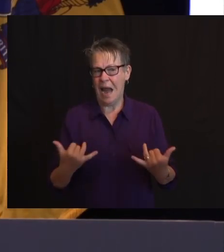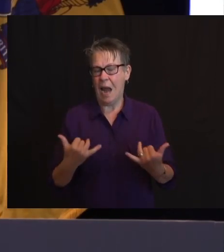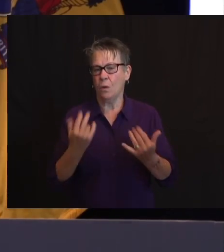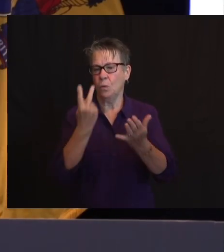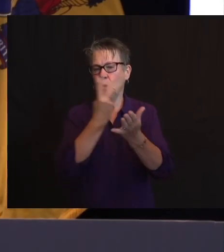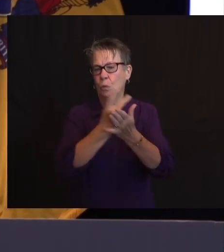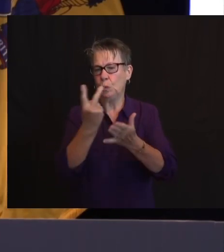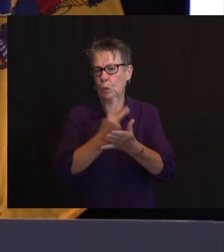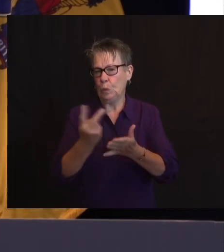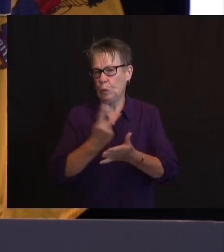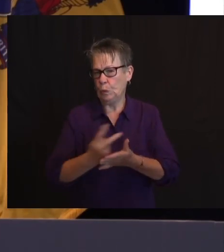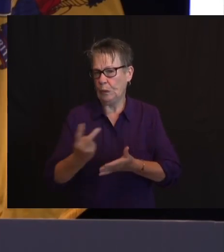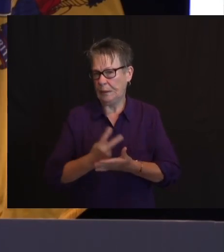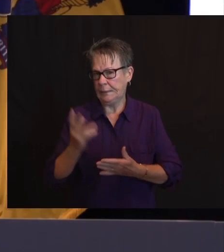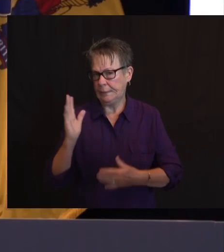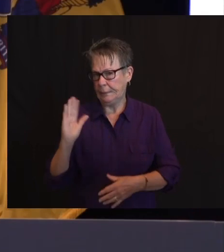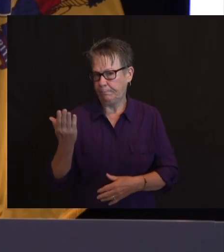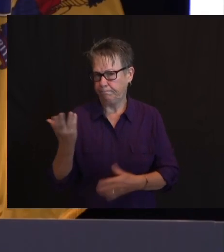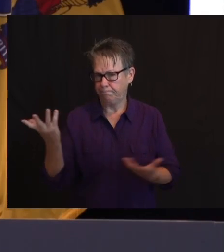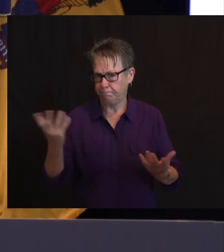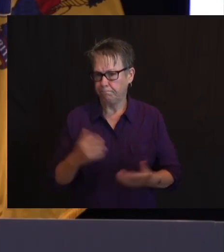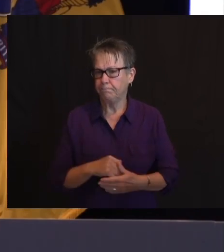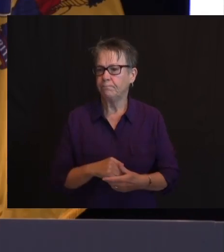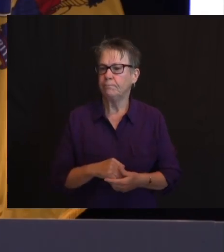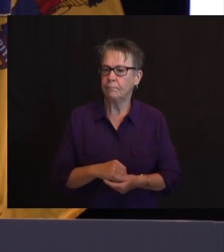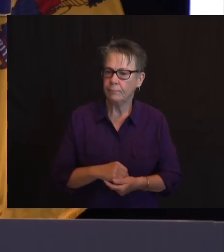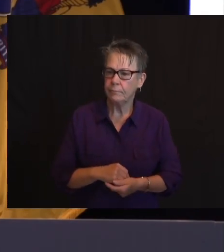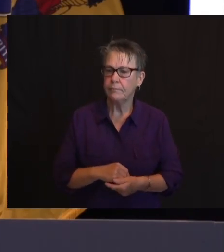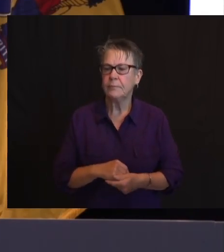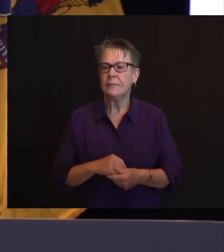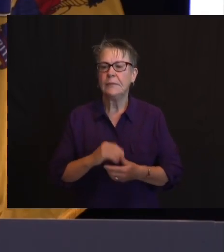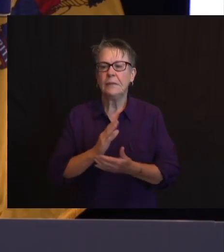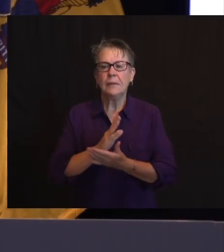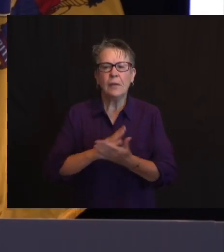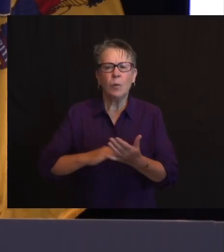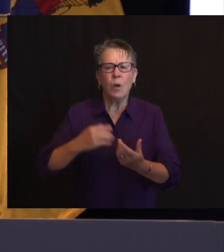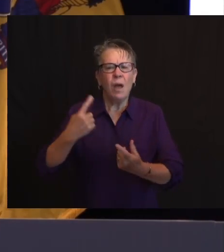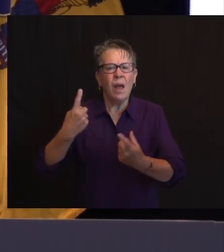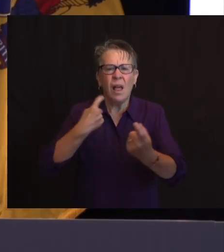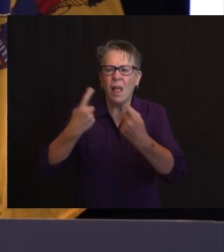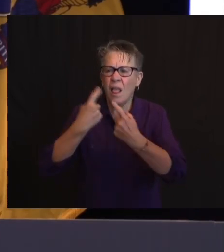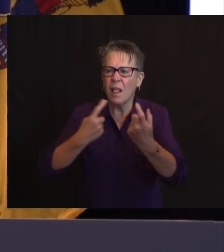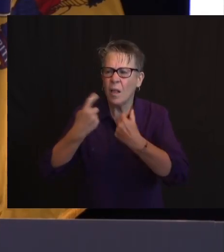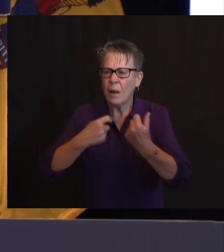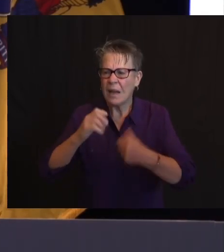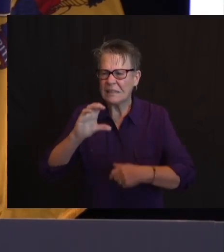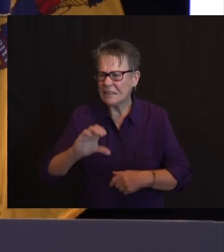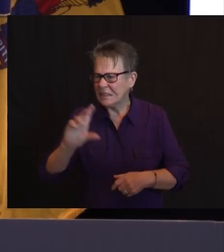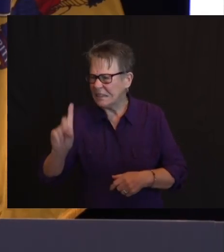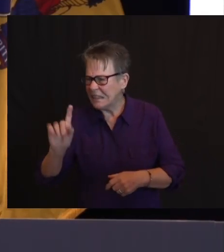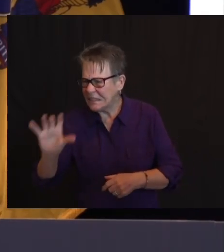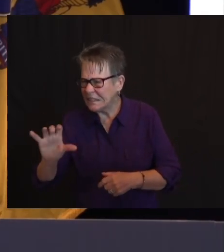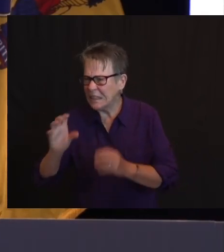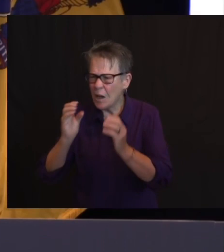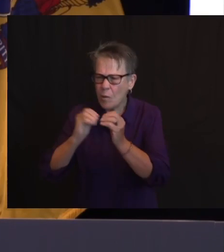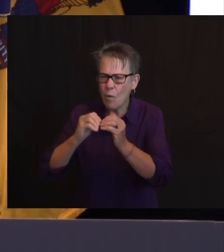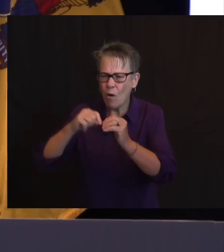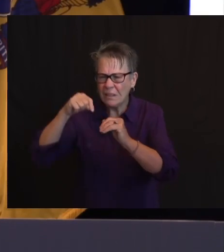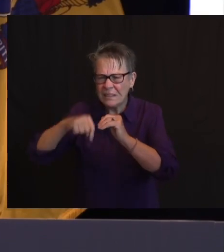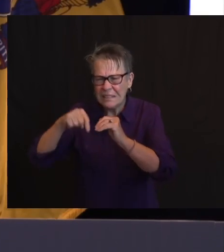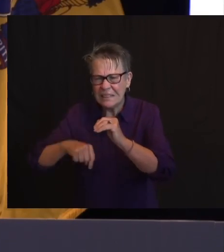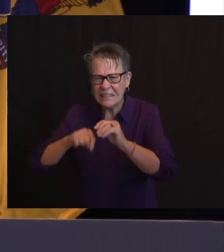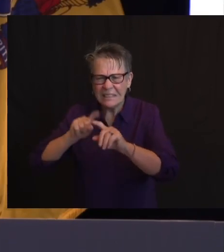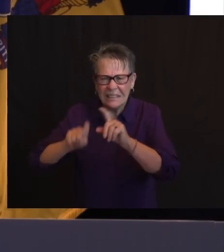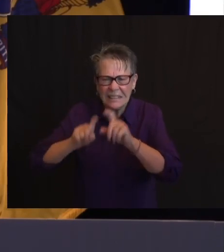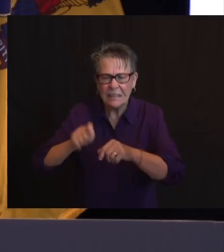questions, whether it's CDC or antigen testing, that we may well get some more color. Again, I just